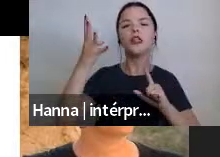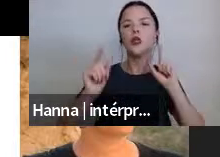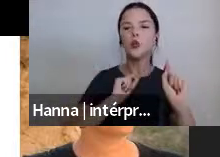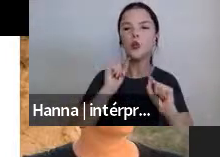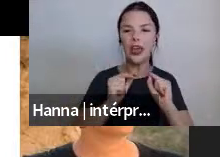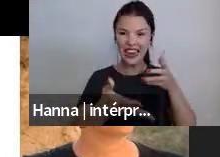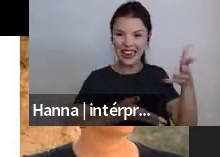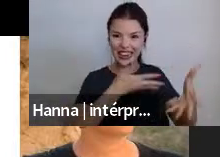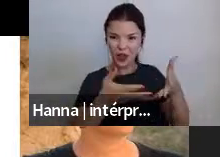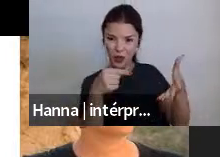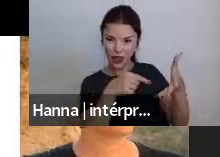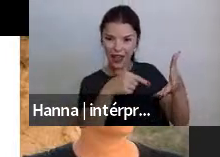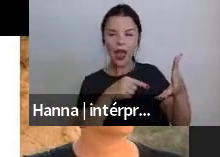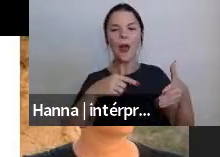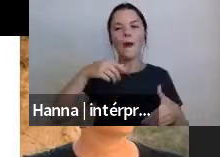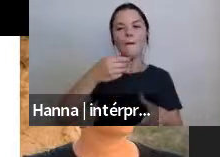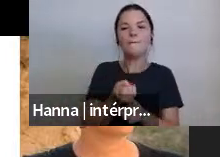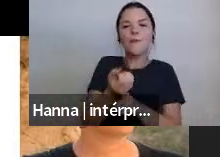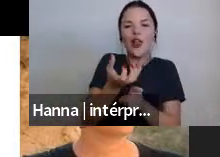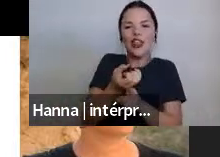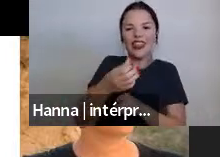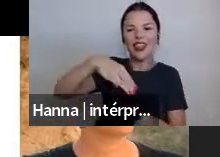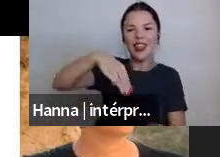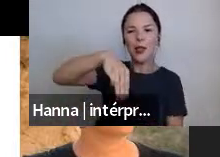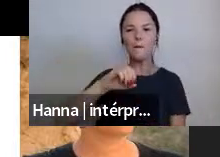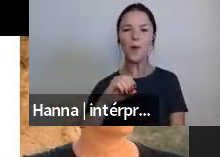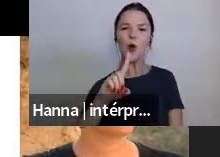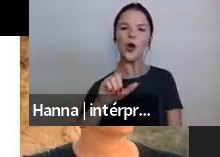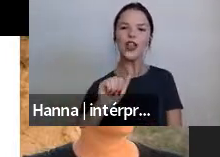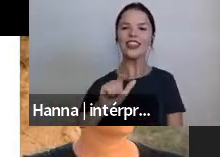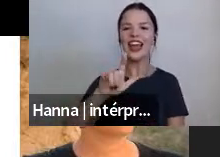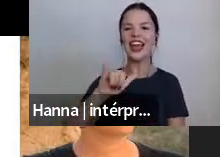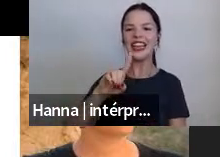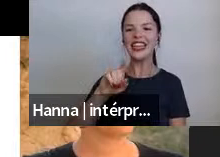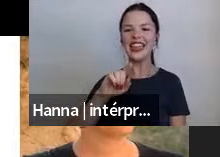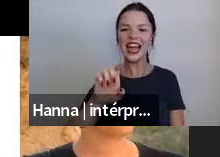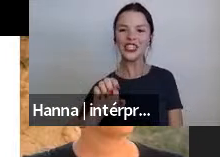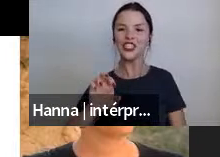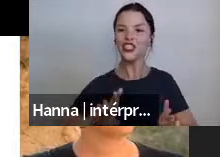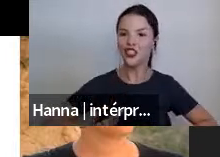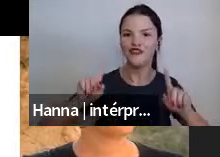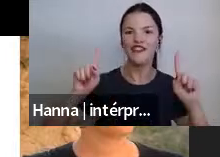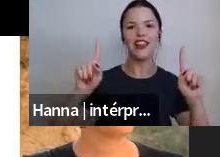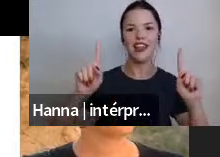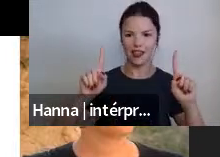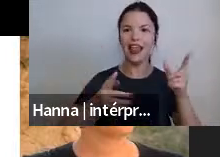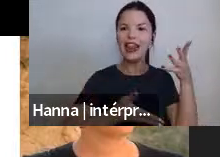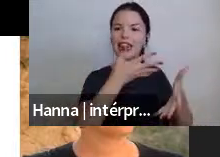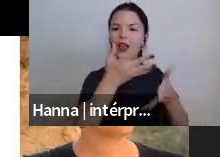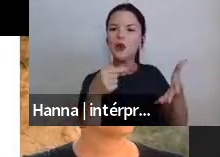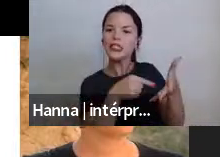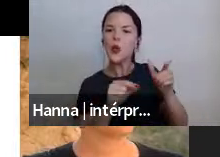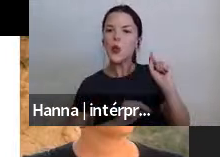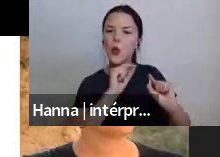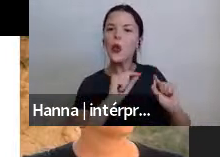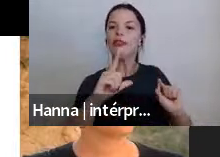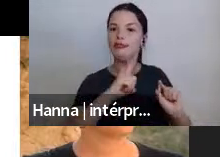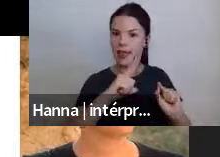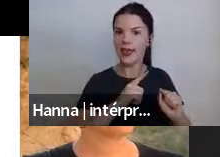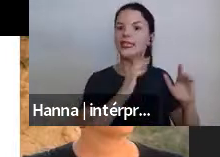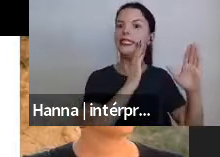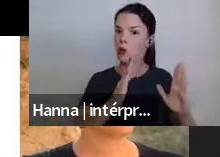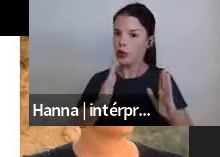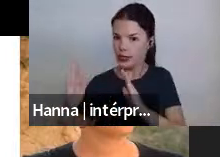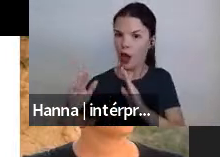sign languages exhibit those processes not only sequentially, but also simultaneously,